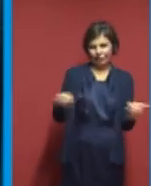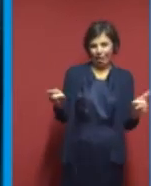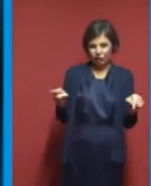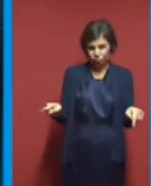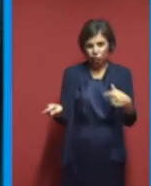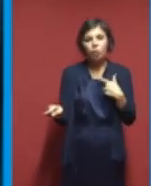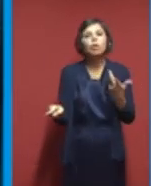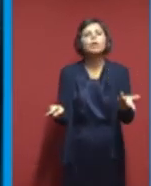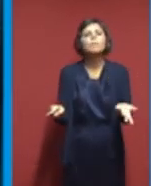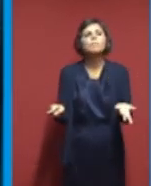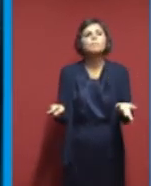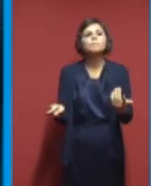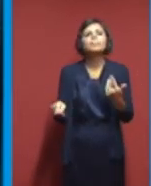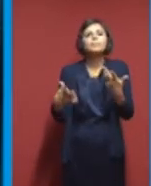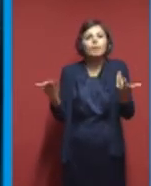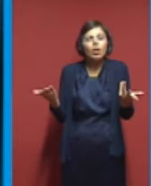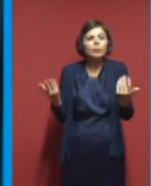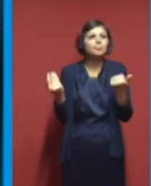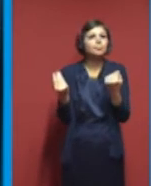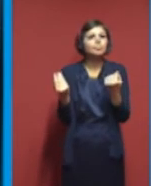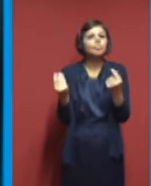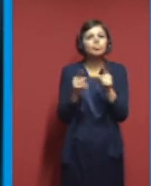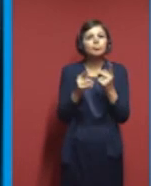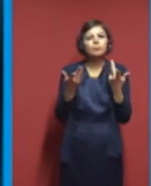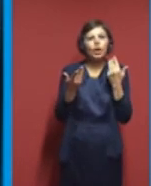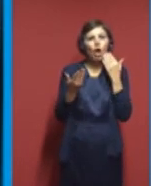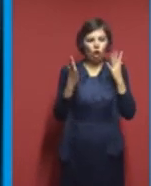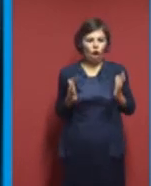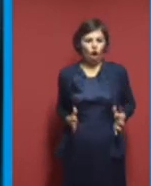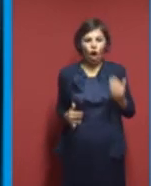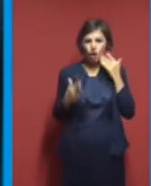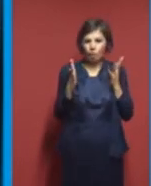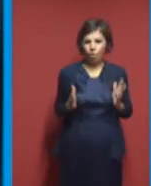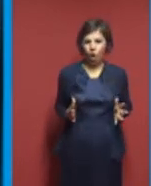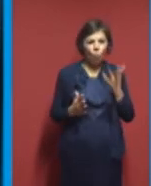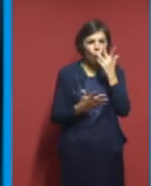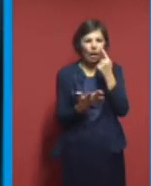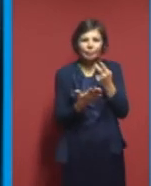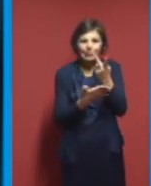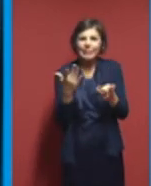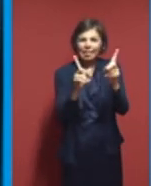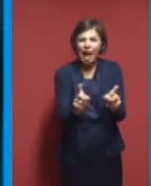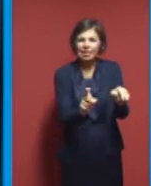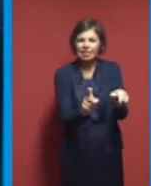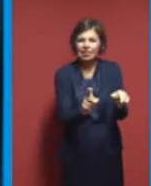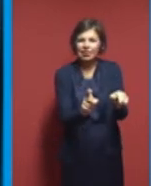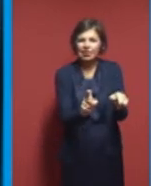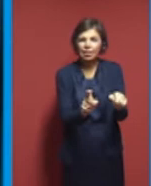humans than rats, but also reflect our diversity? In order to be able to actually use these for